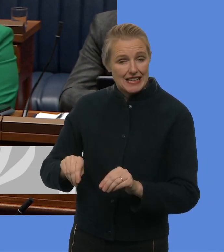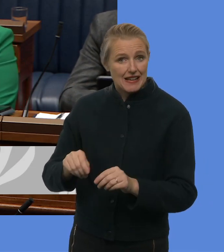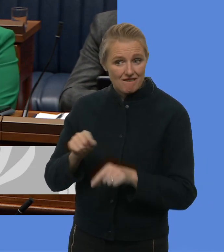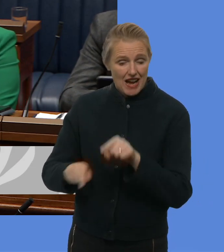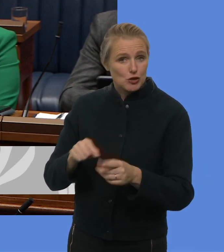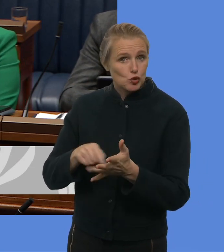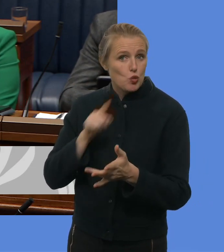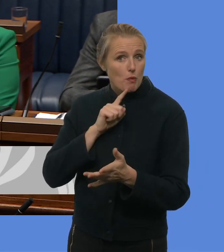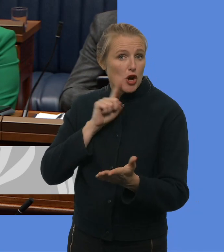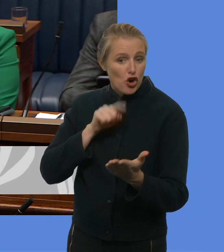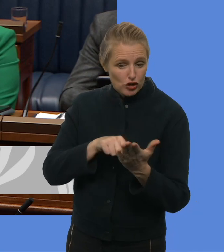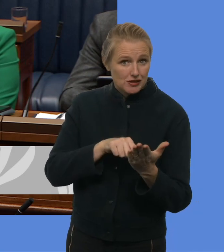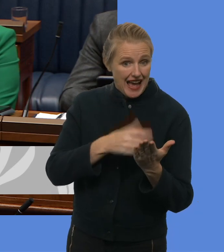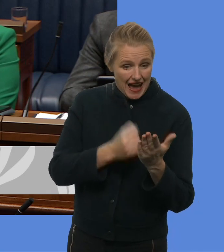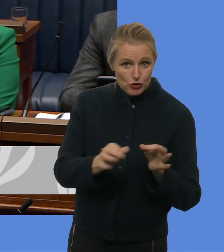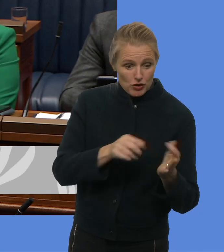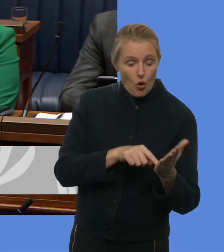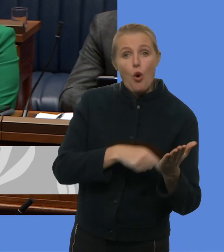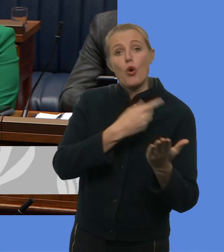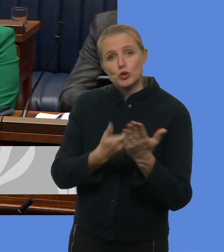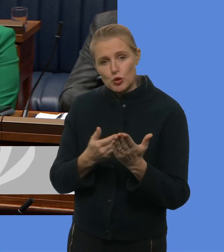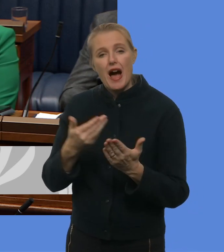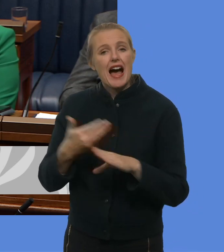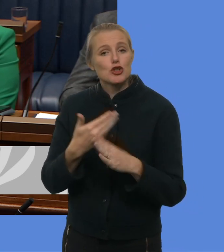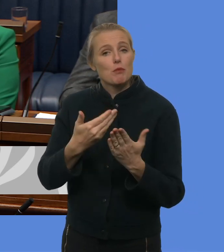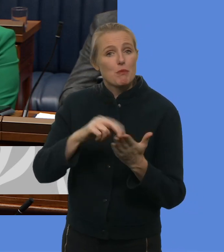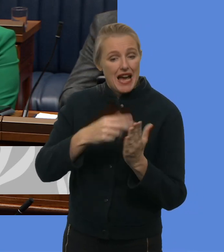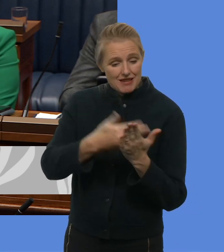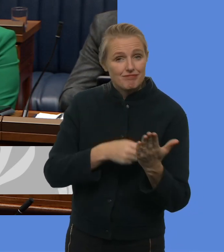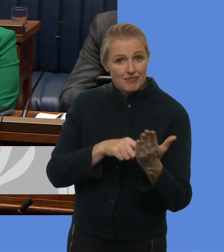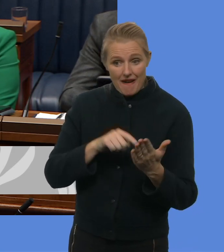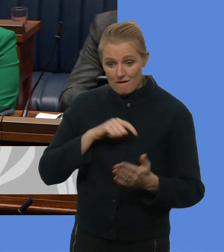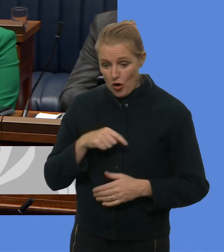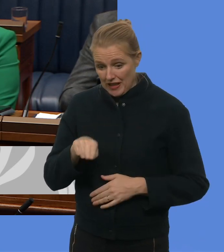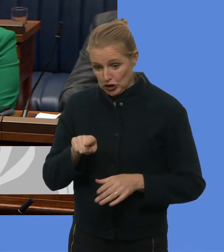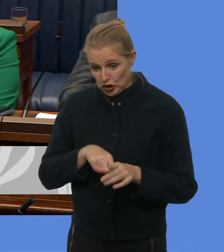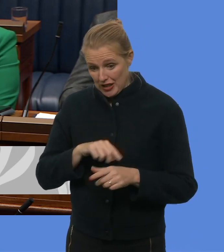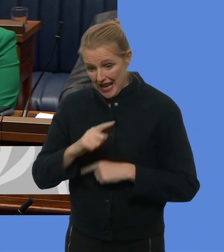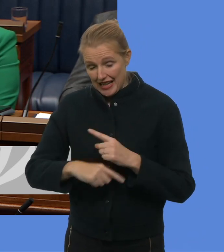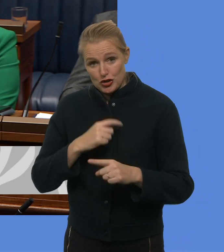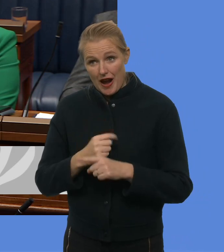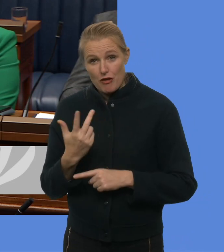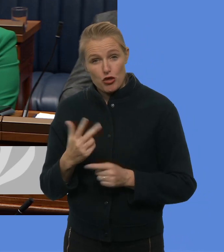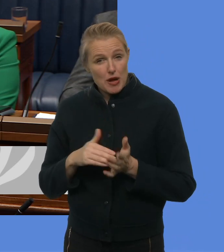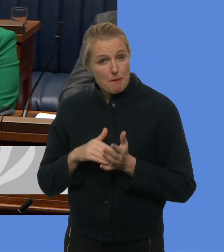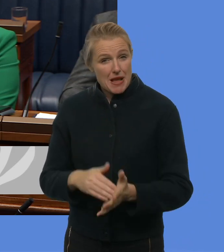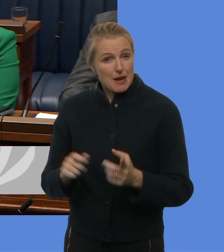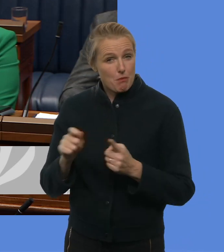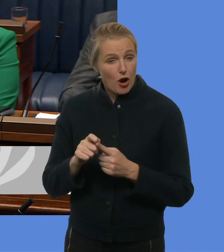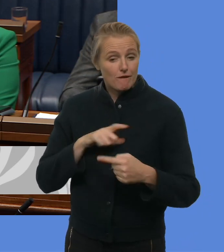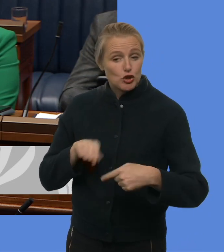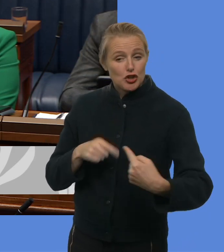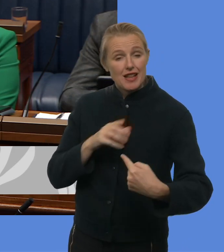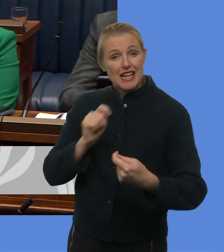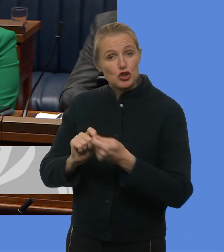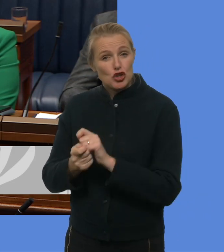the associated action plan. We've got £3 million over the course of the remainder of this year and next year, both in the Challenge Fund and the Change Fund. It is